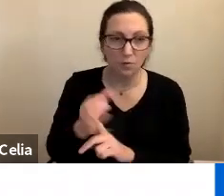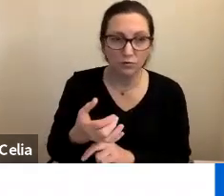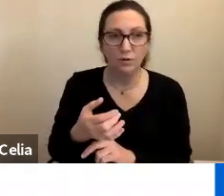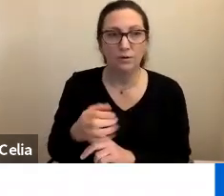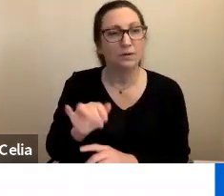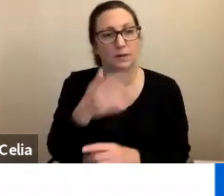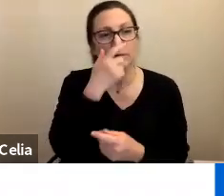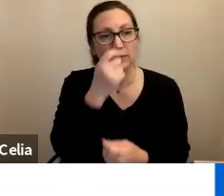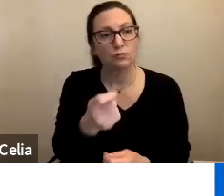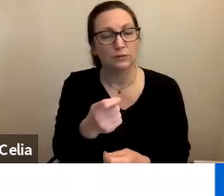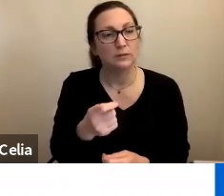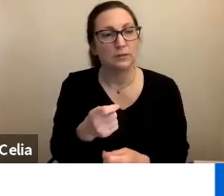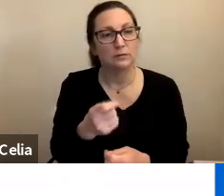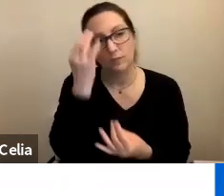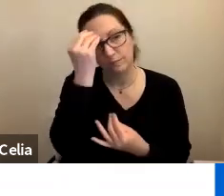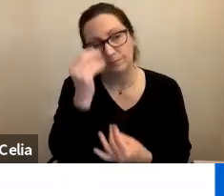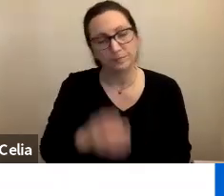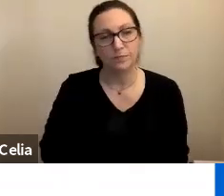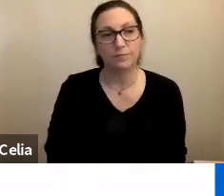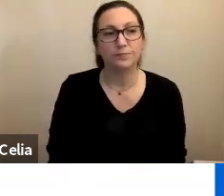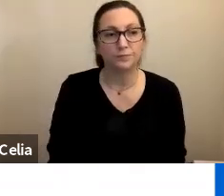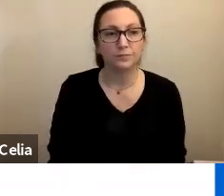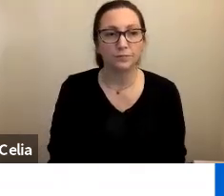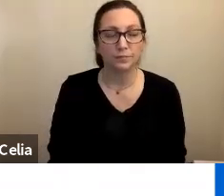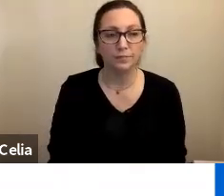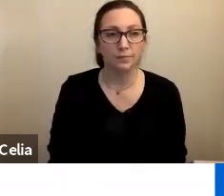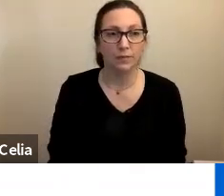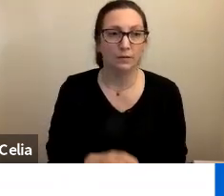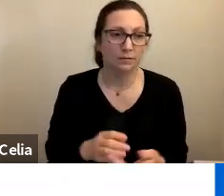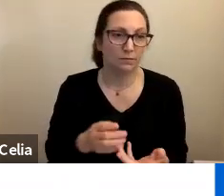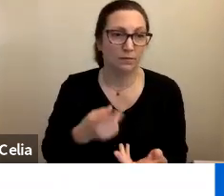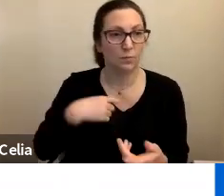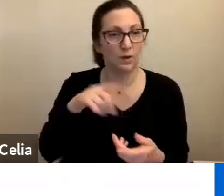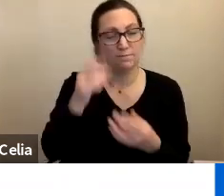interesting demographic to chew on as we consider what equity means.